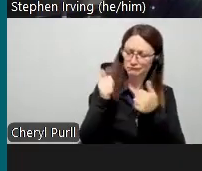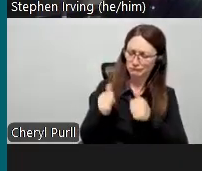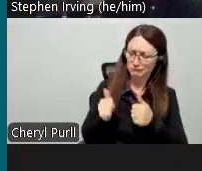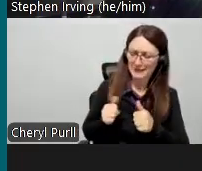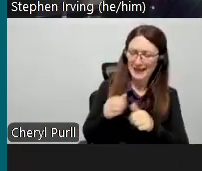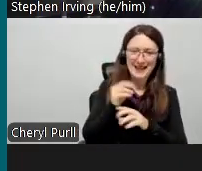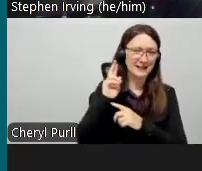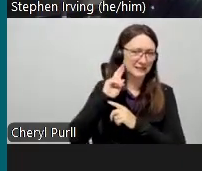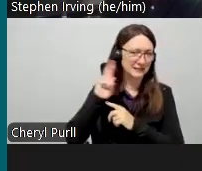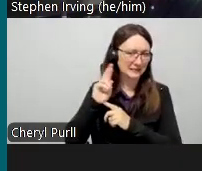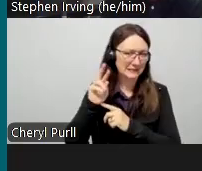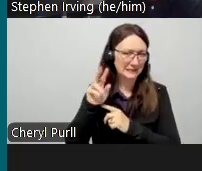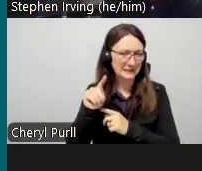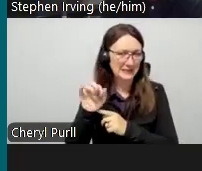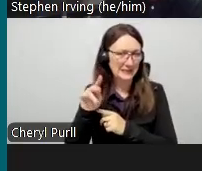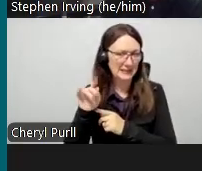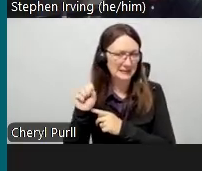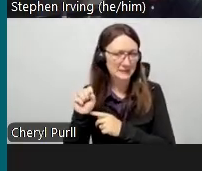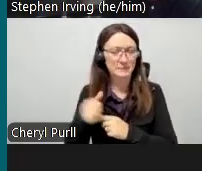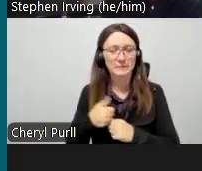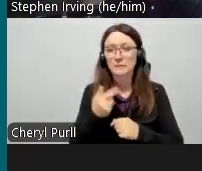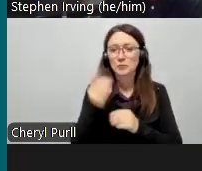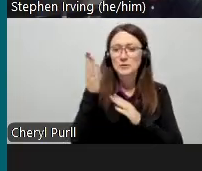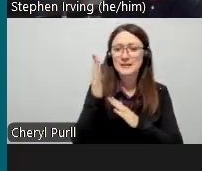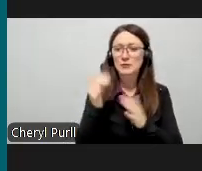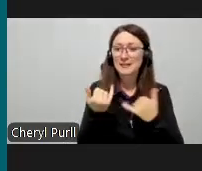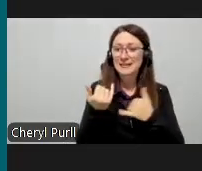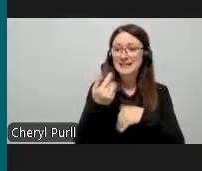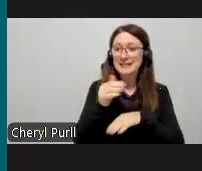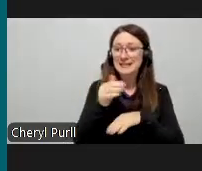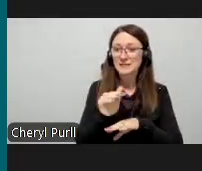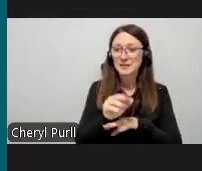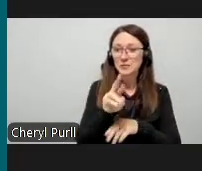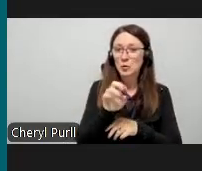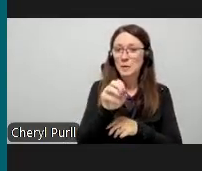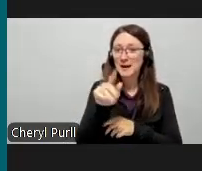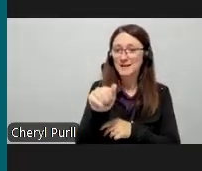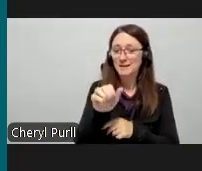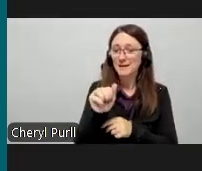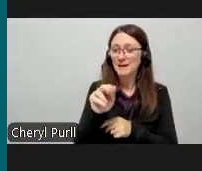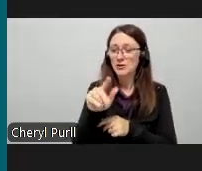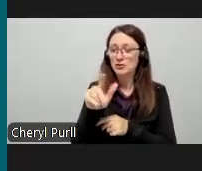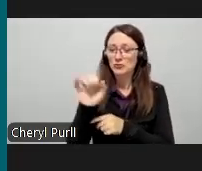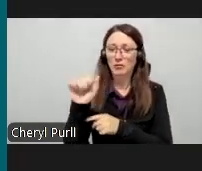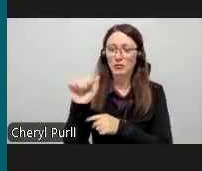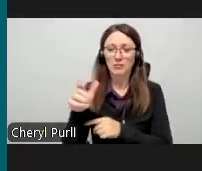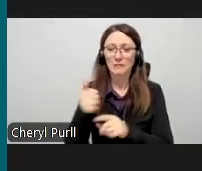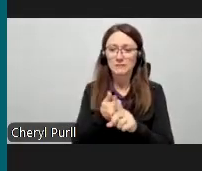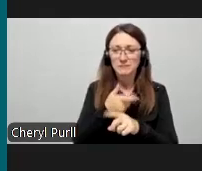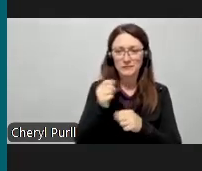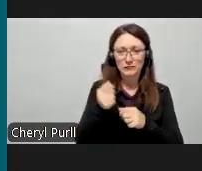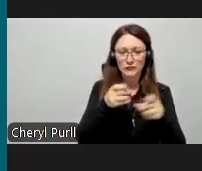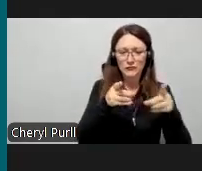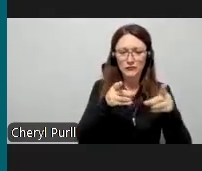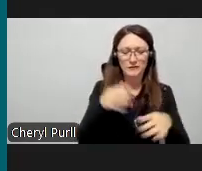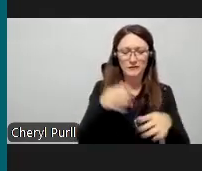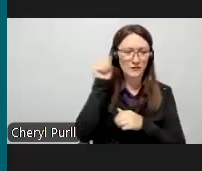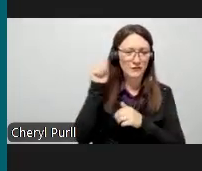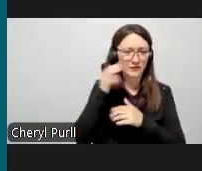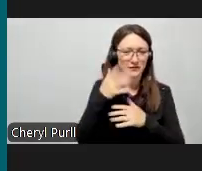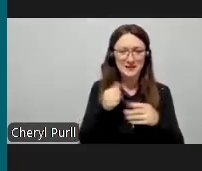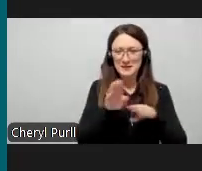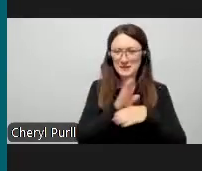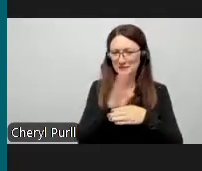Tinnitus. Our presenter this evening is Rebecca Angel, who is our Director of Audiology and Business